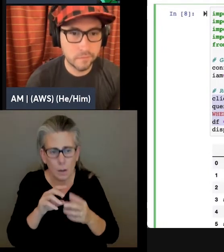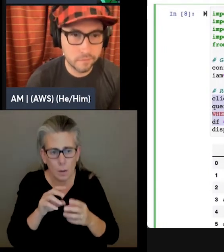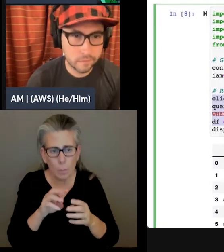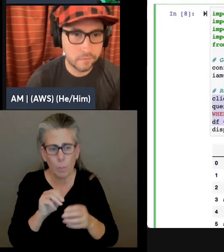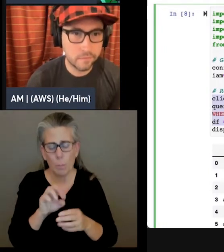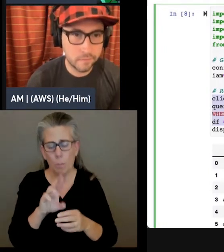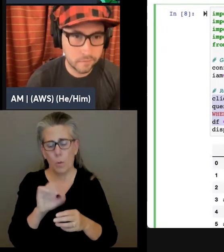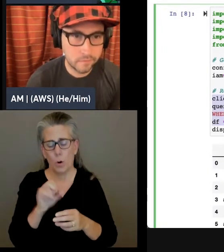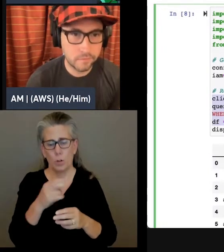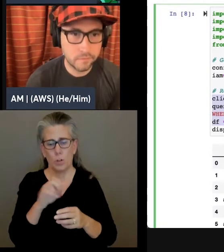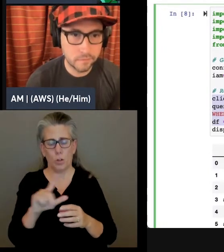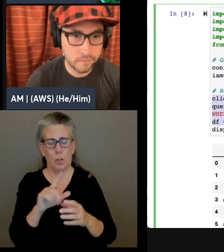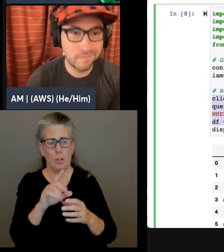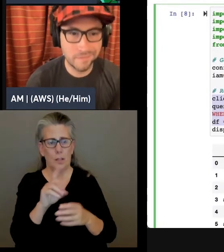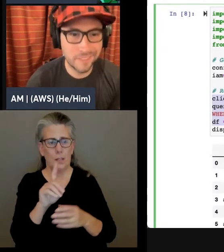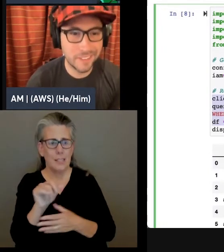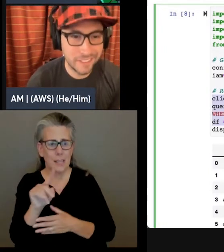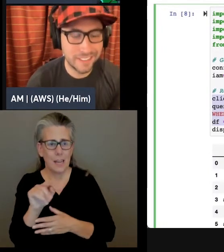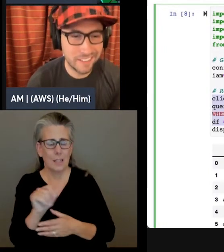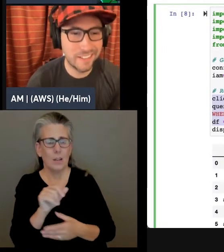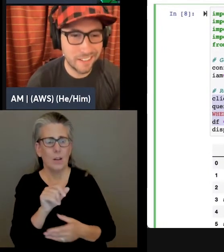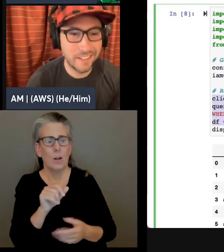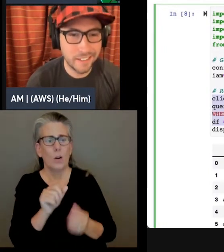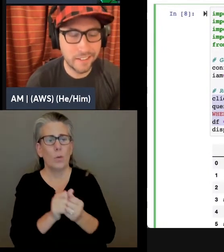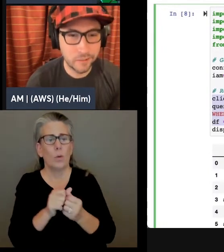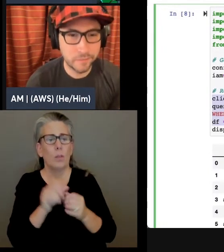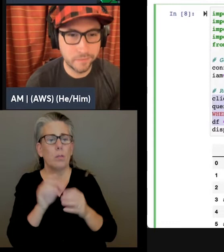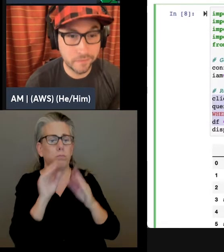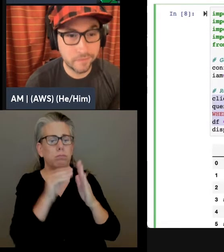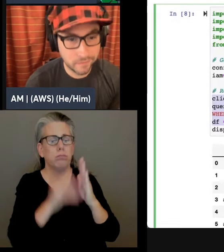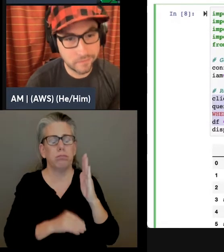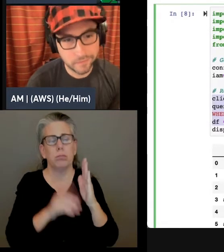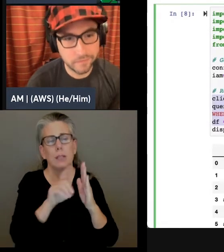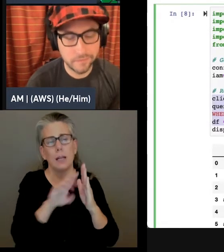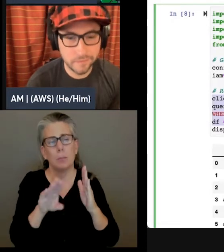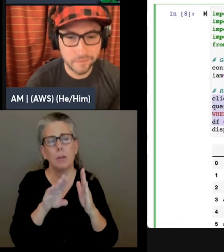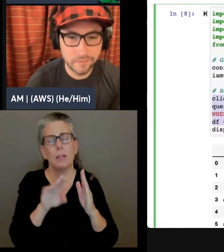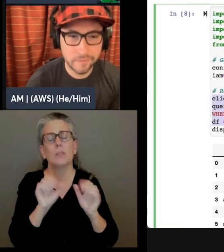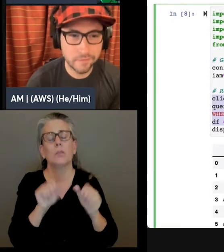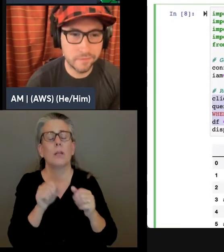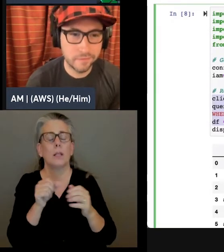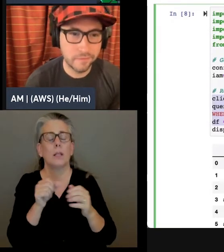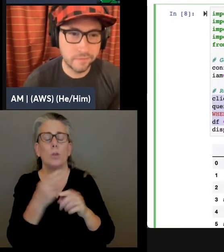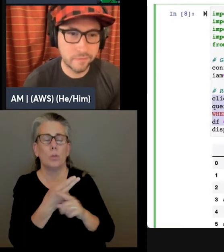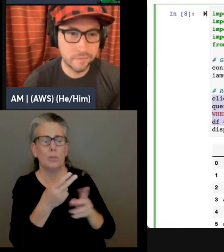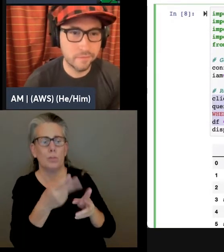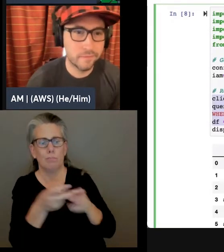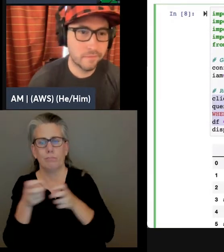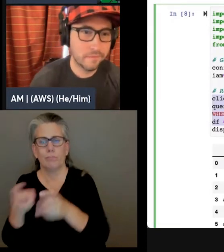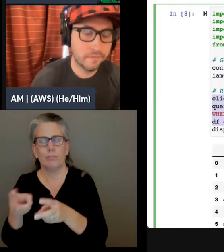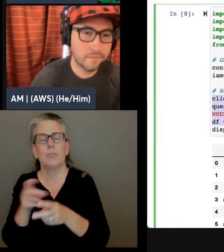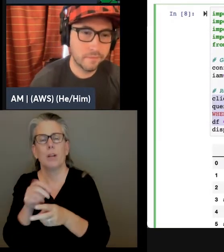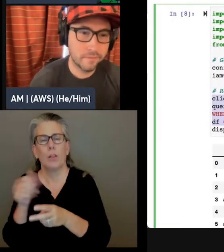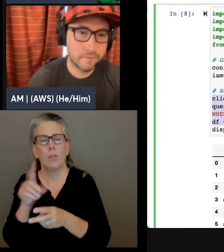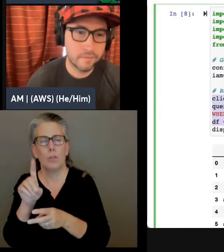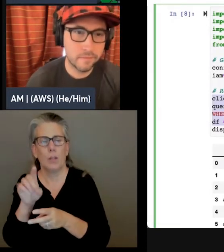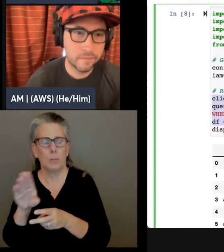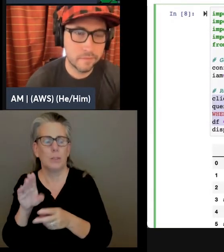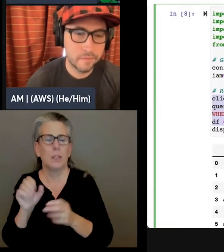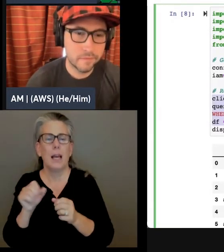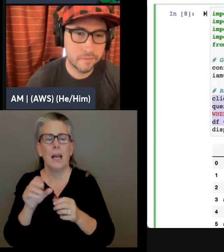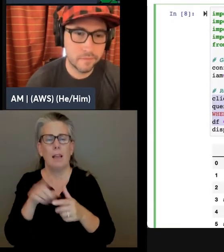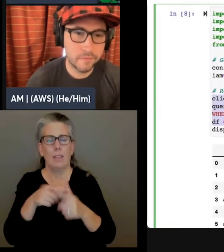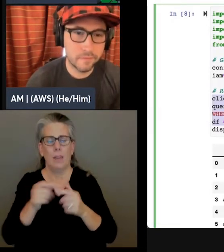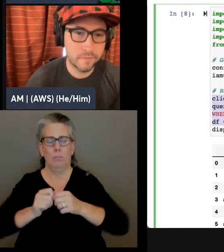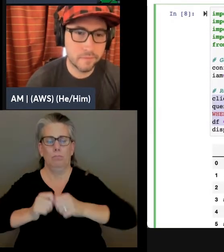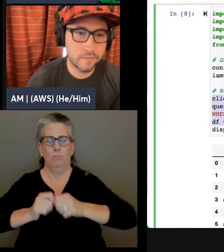the response format from the database into something they can use with other data formats, and then, back and forth, that sort of thing. So what we actually see,